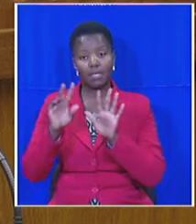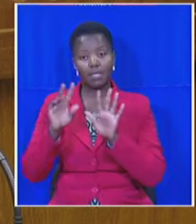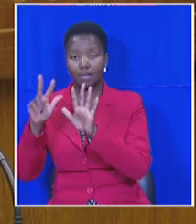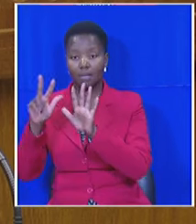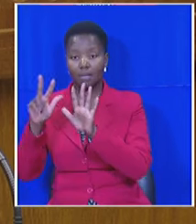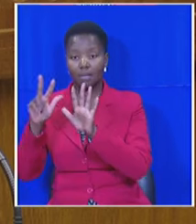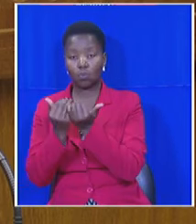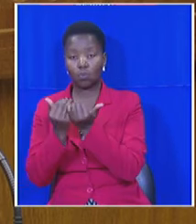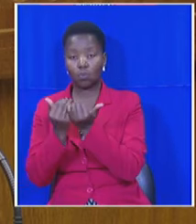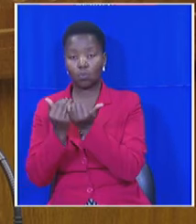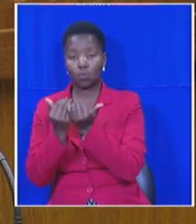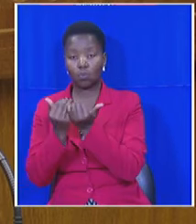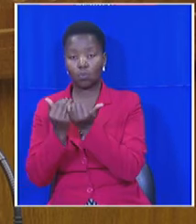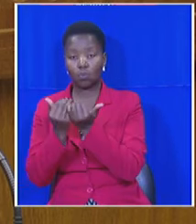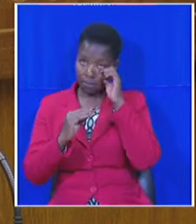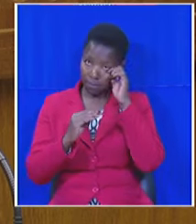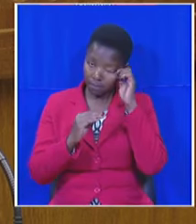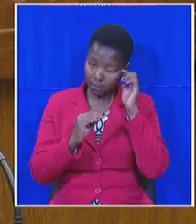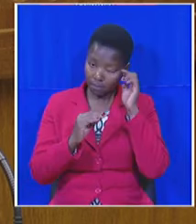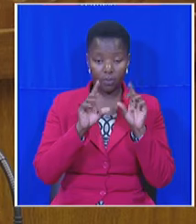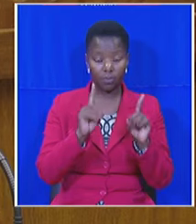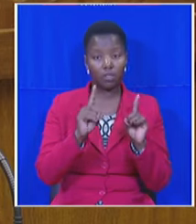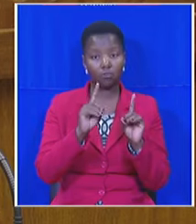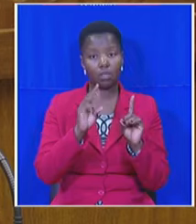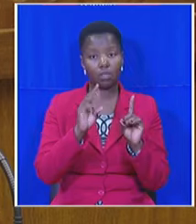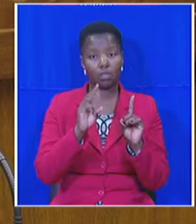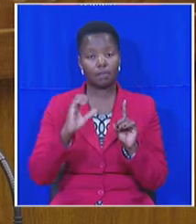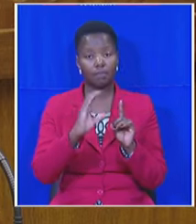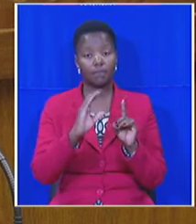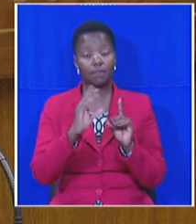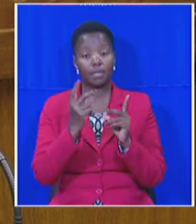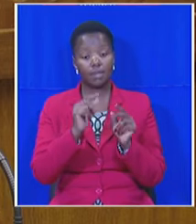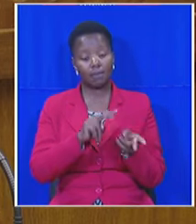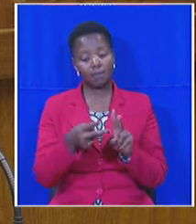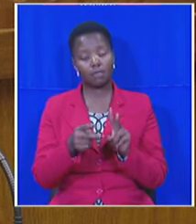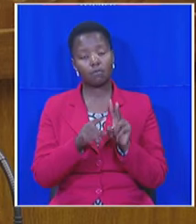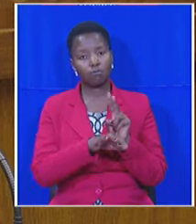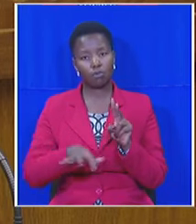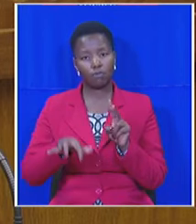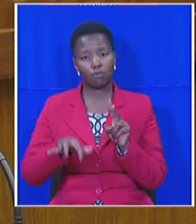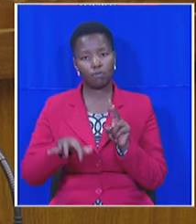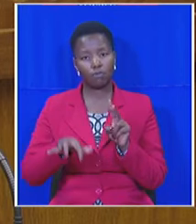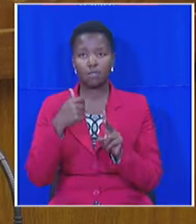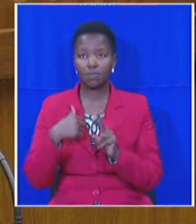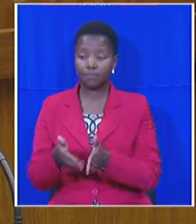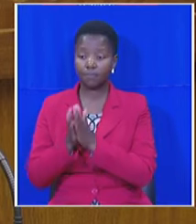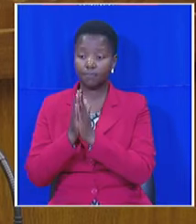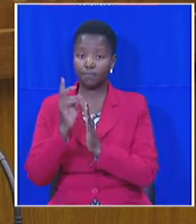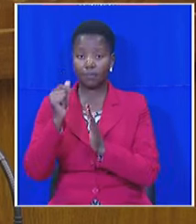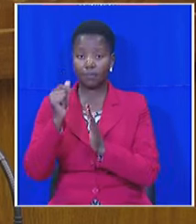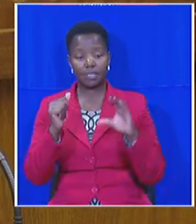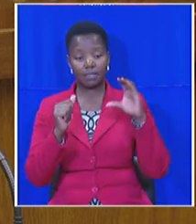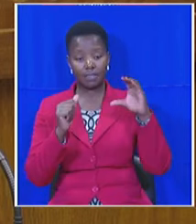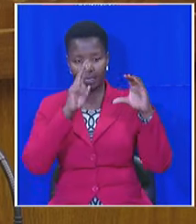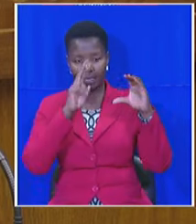shift to the education grant and funds will be transferred to provinces. We will continue to plead that such funds be